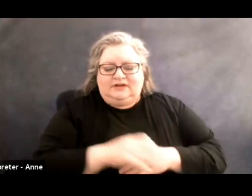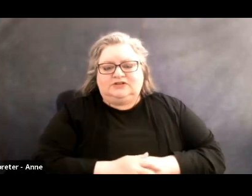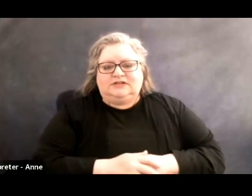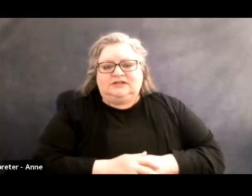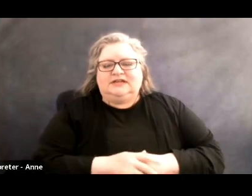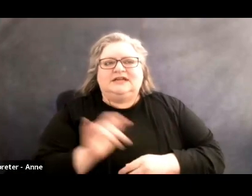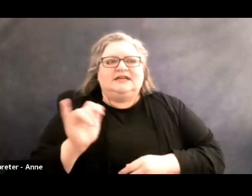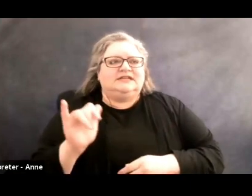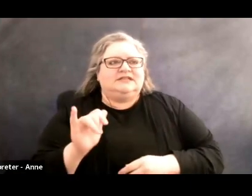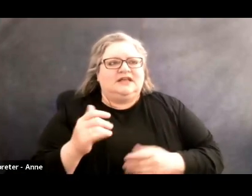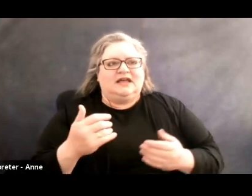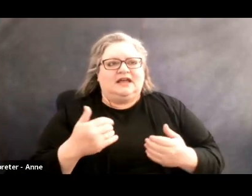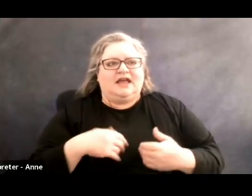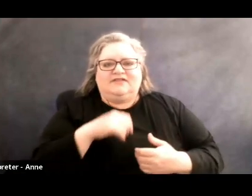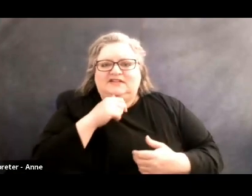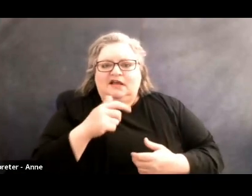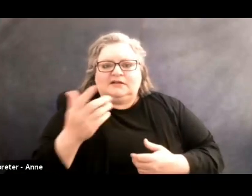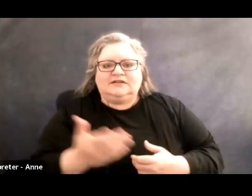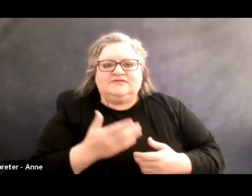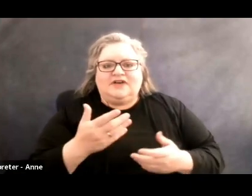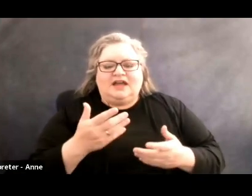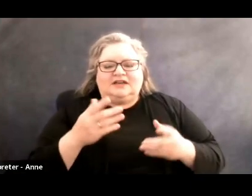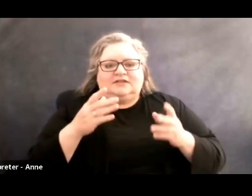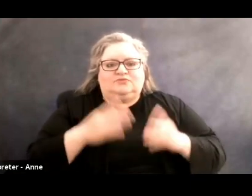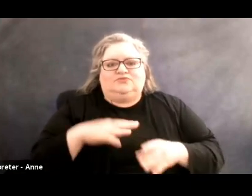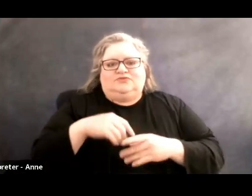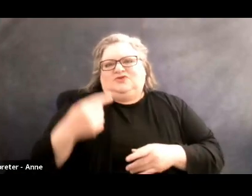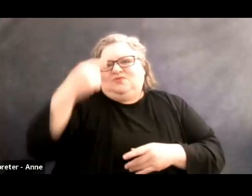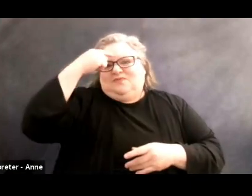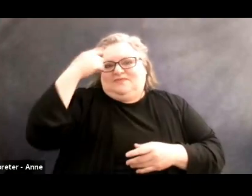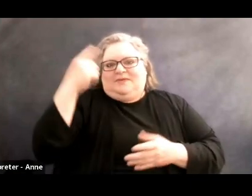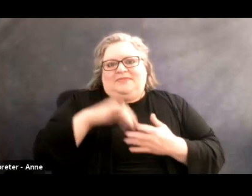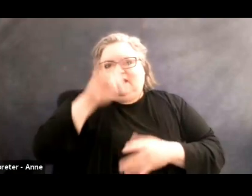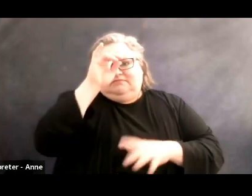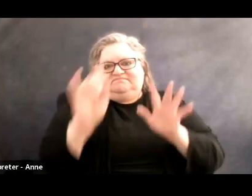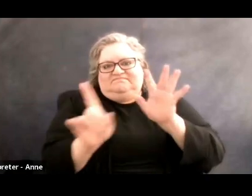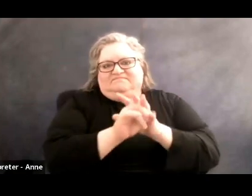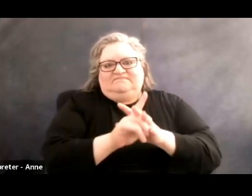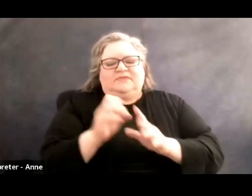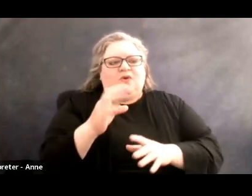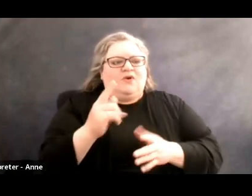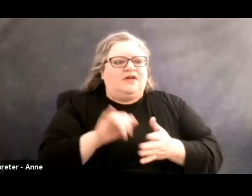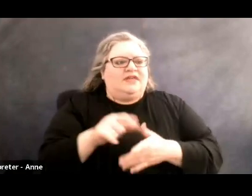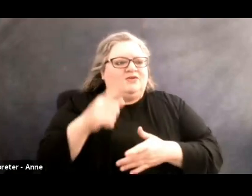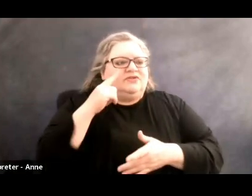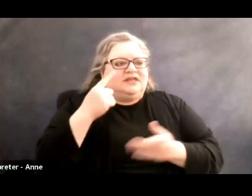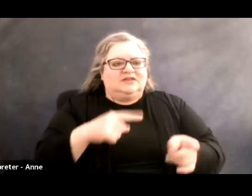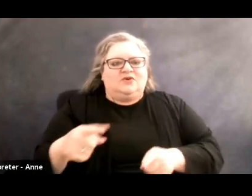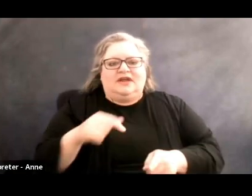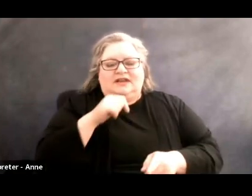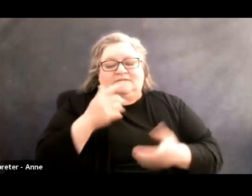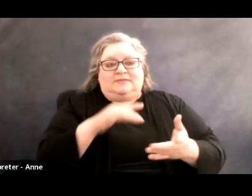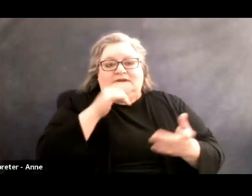like having an uninvited guest in your mind, like something you think of or you think something is going on and it might not